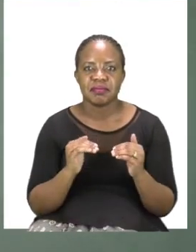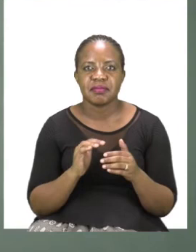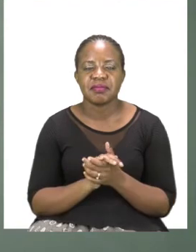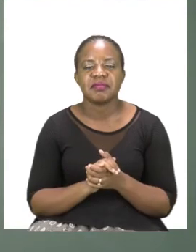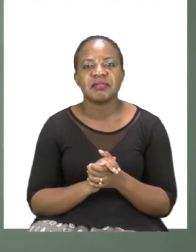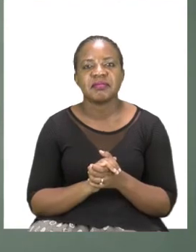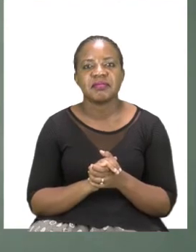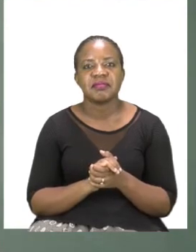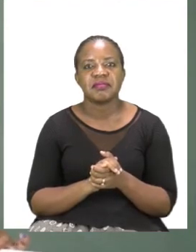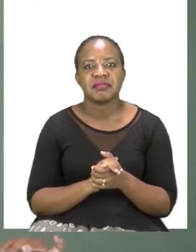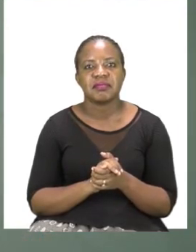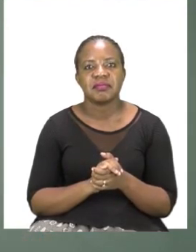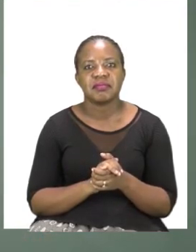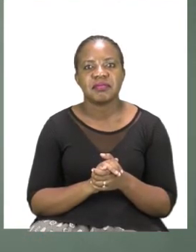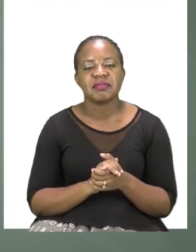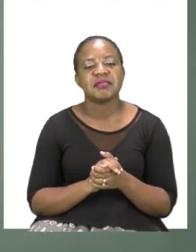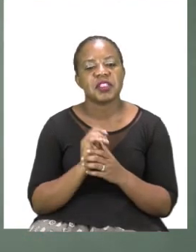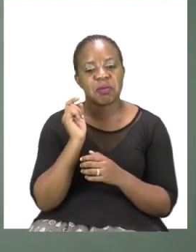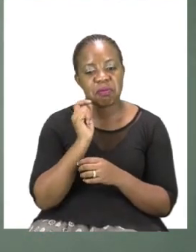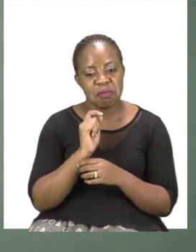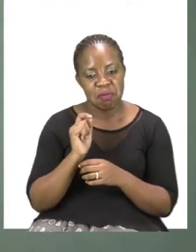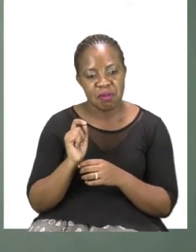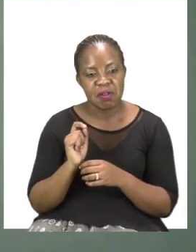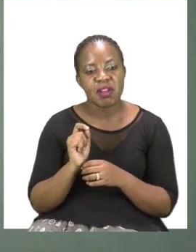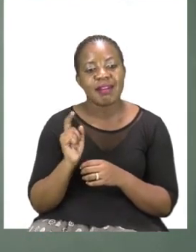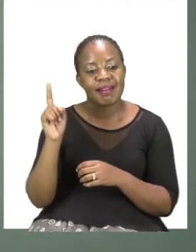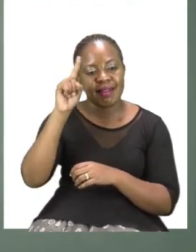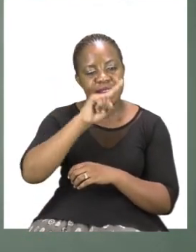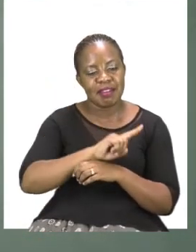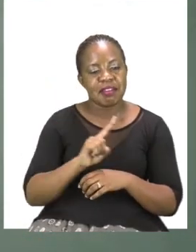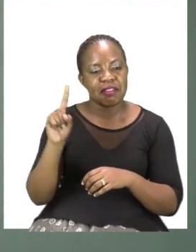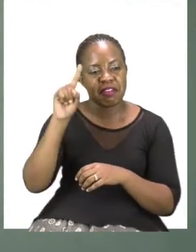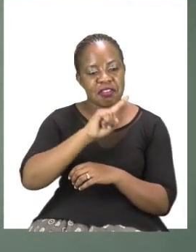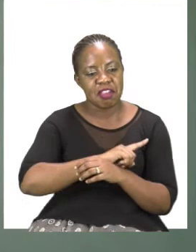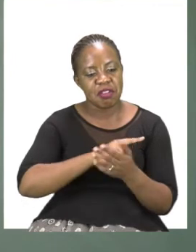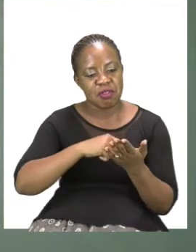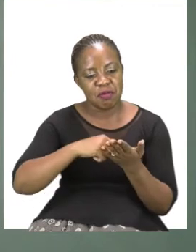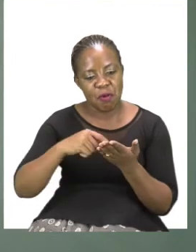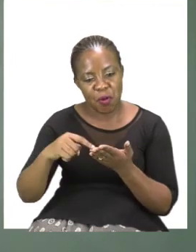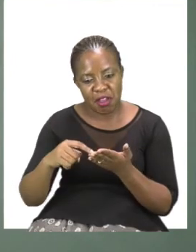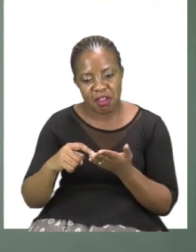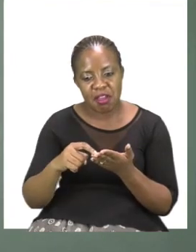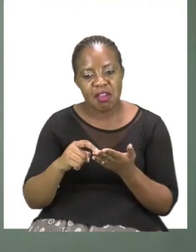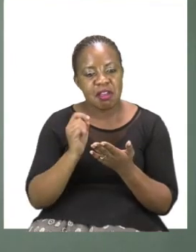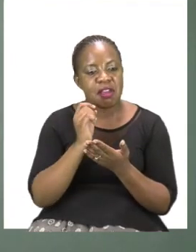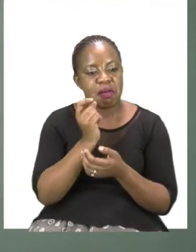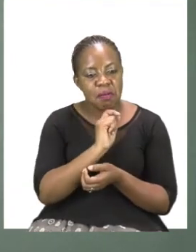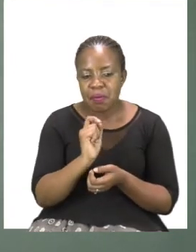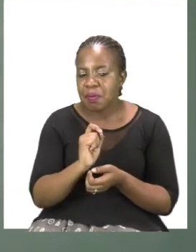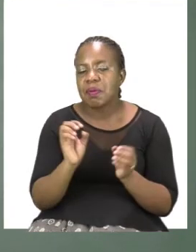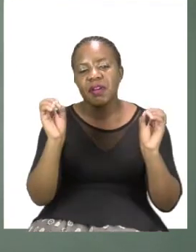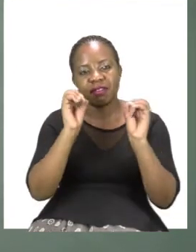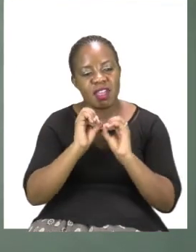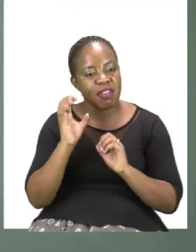missing days of the week. And we know the special song for this one because I've sung it before for you.